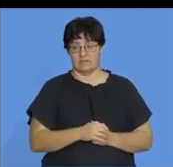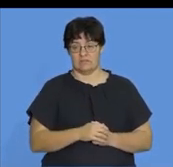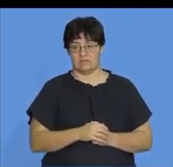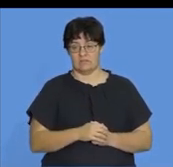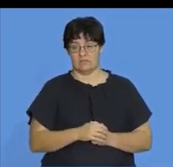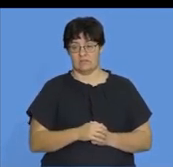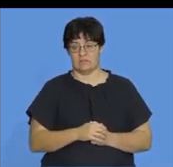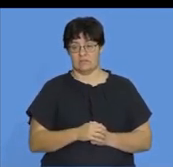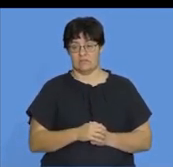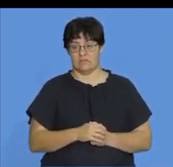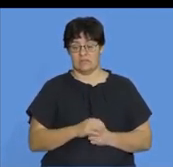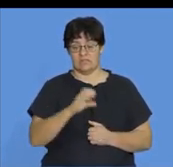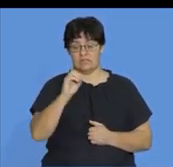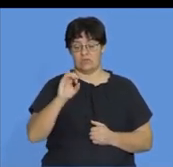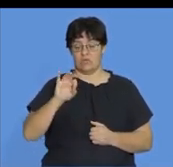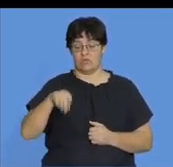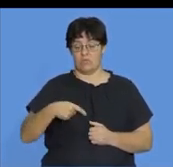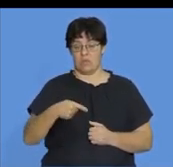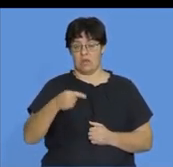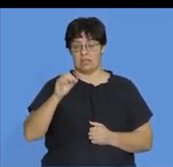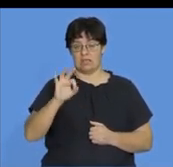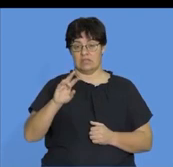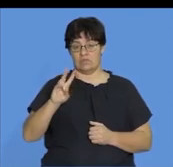0.325, okay? So this will be